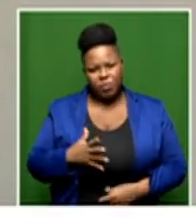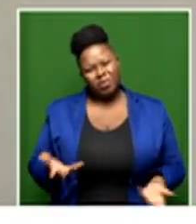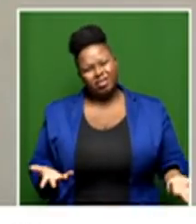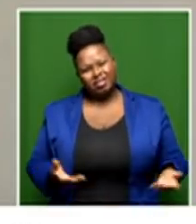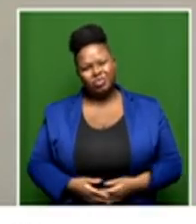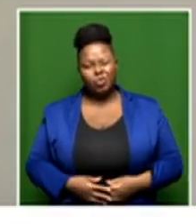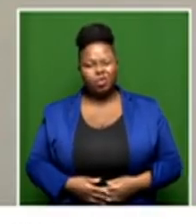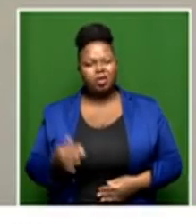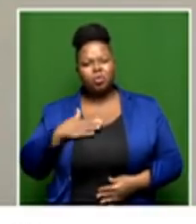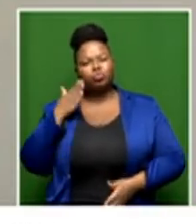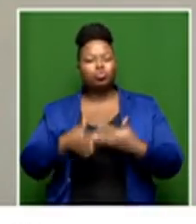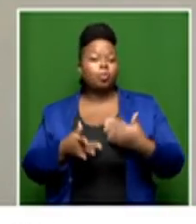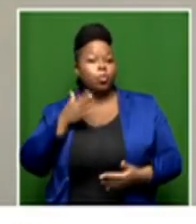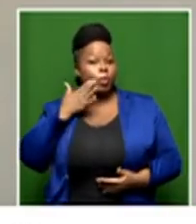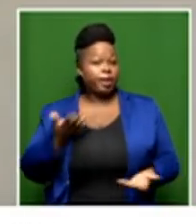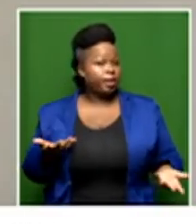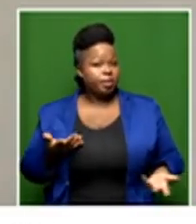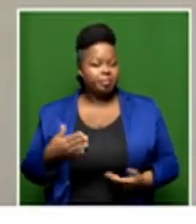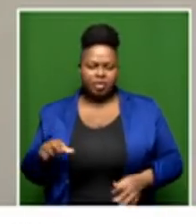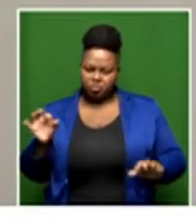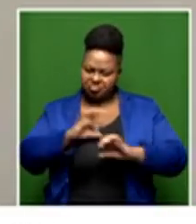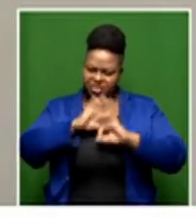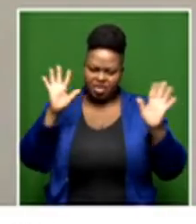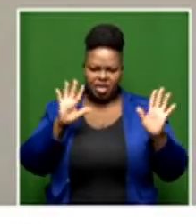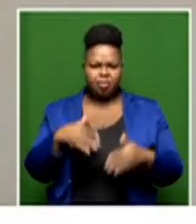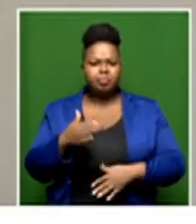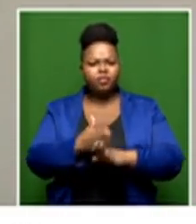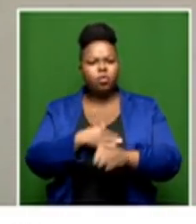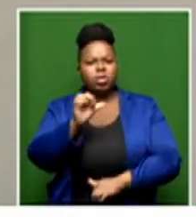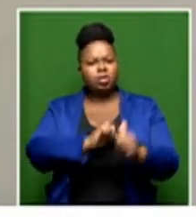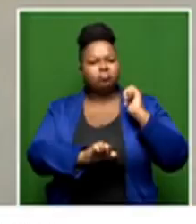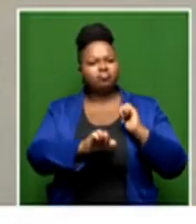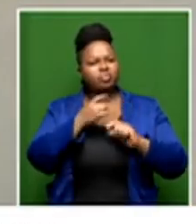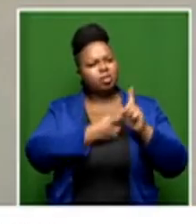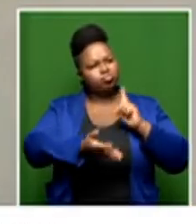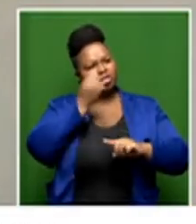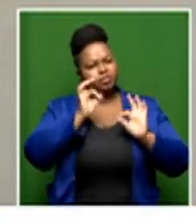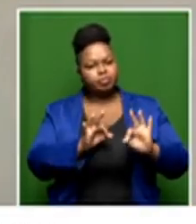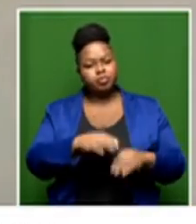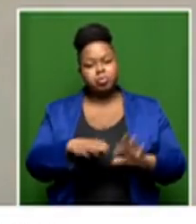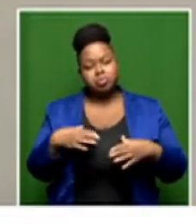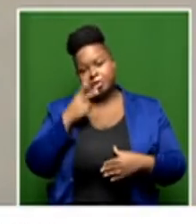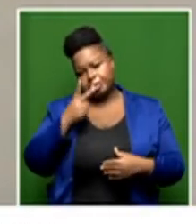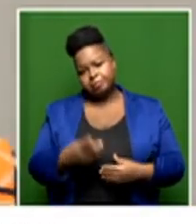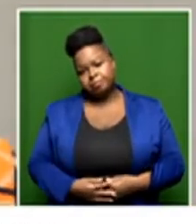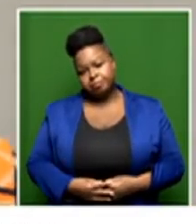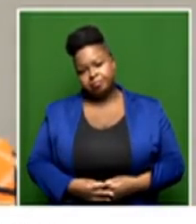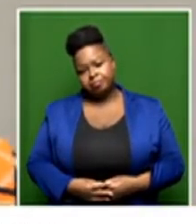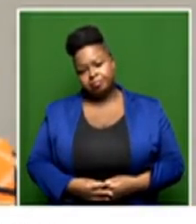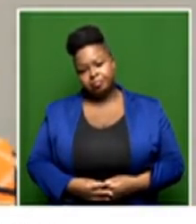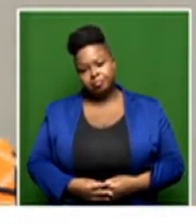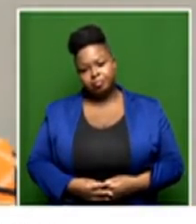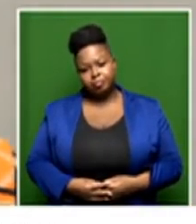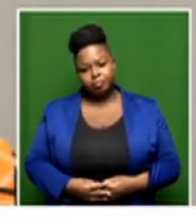turn back on that very clear sense of historic mission, which I'm appreciating from the group.